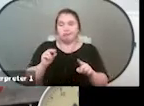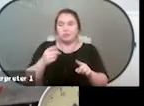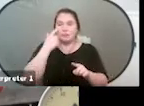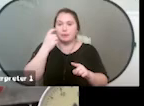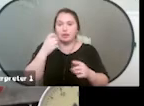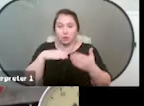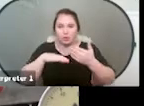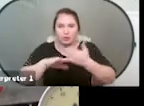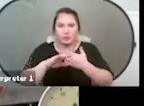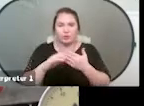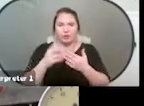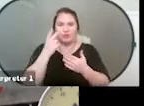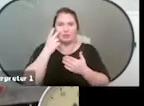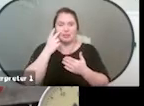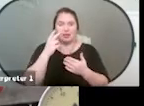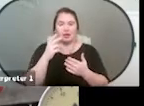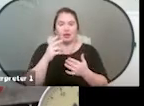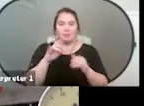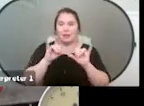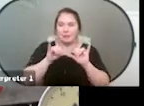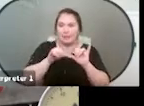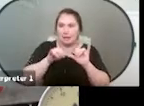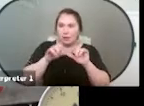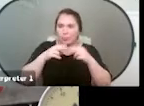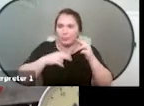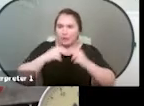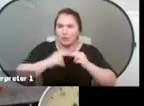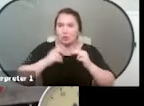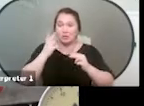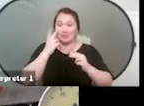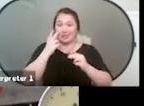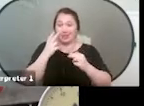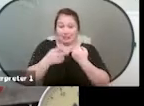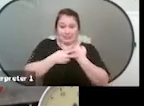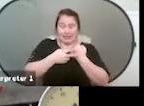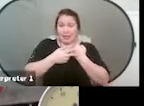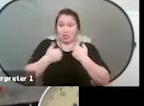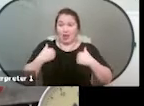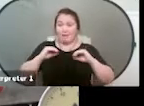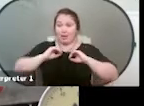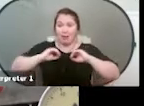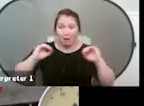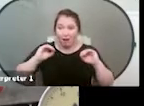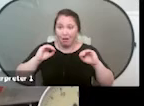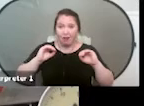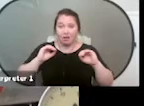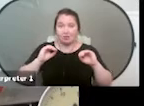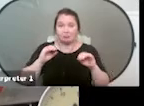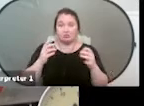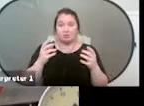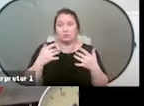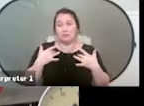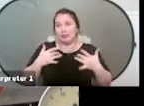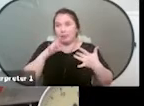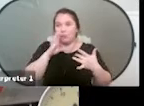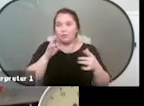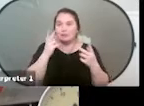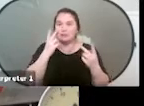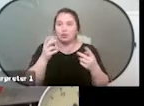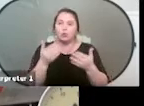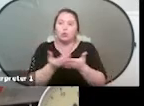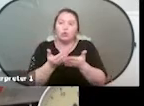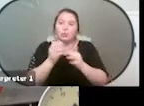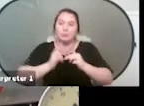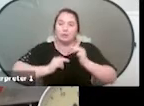building that isn't heated or insulated. Just, you can see it's just CMU building. And the